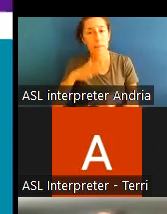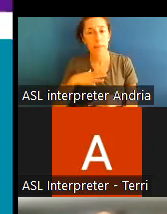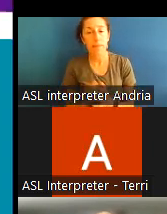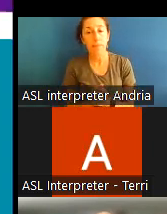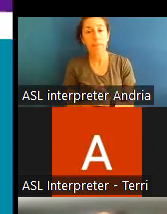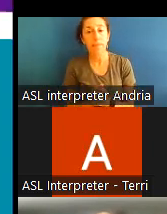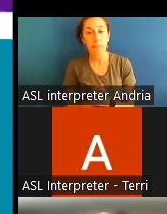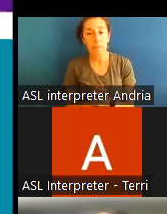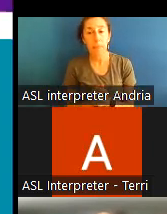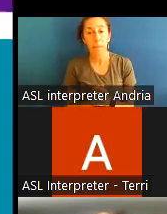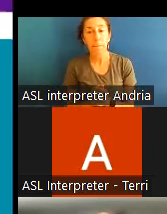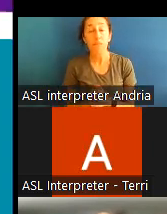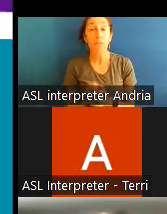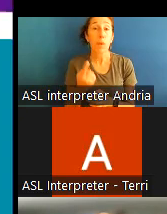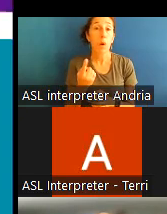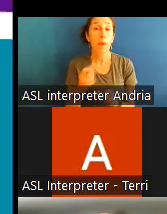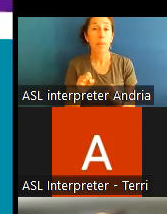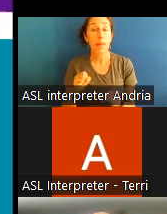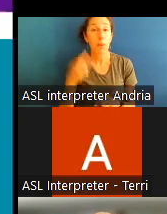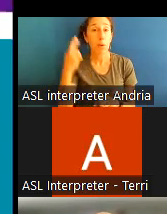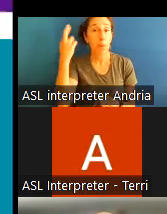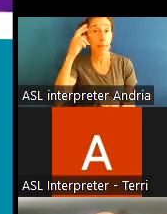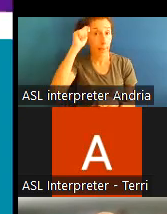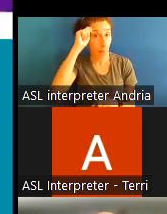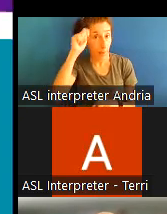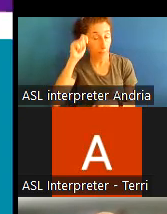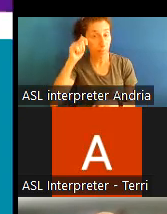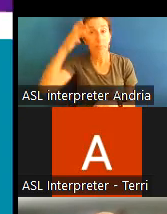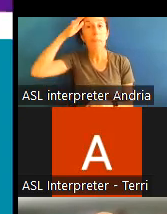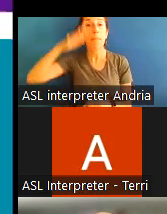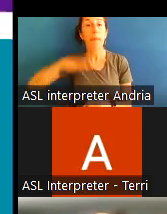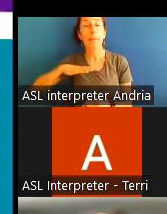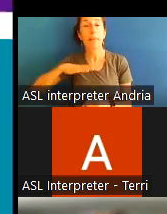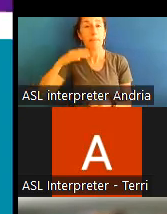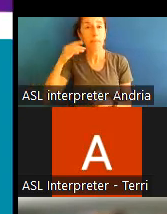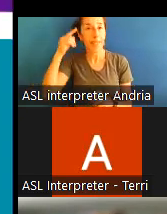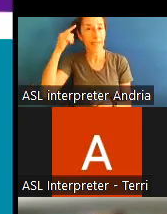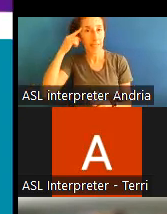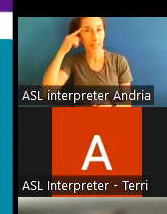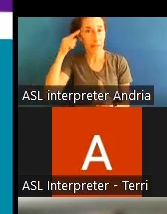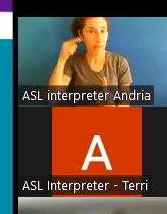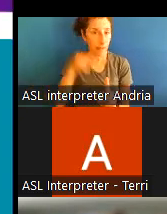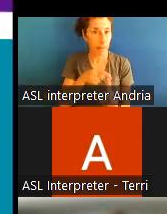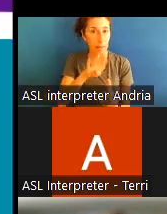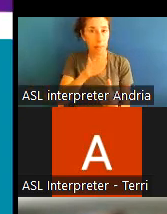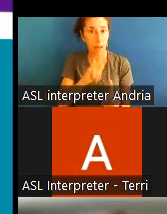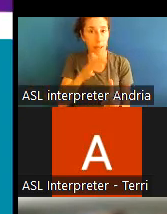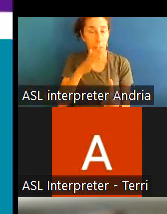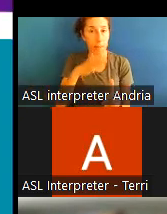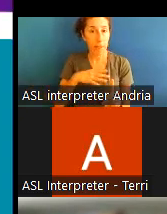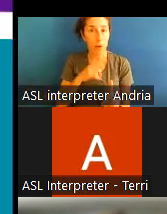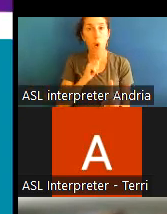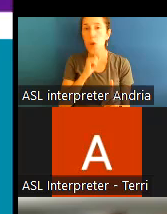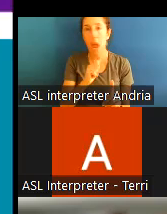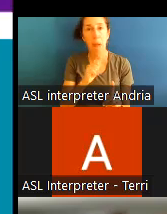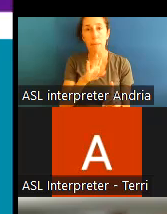men think that bisexual women aren't really bisexual, they're really straight, and if they just show them